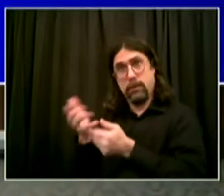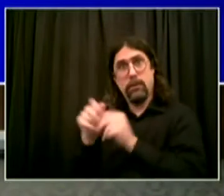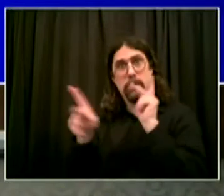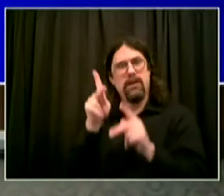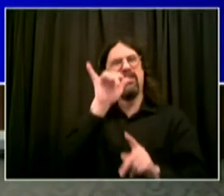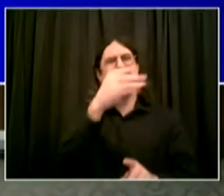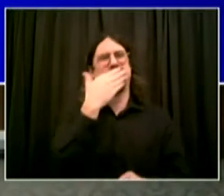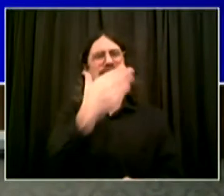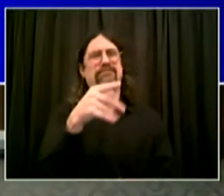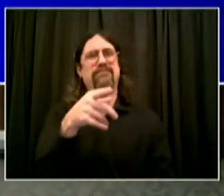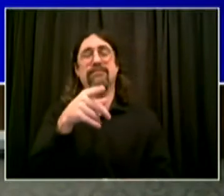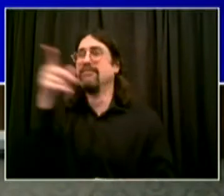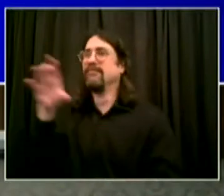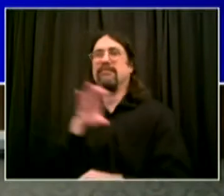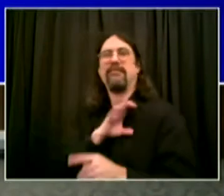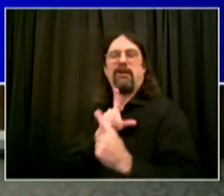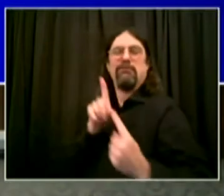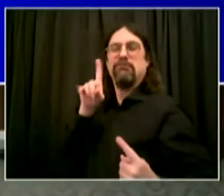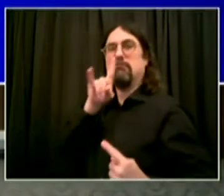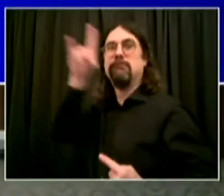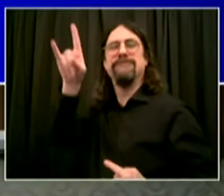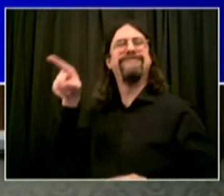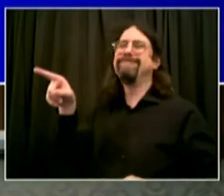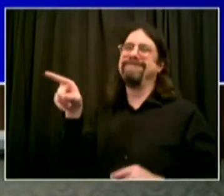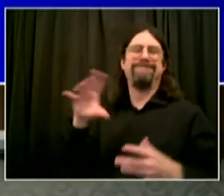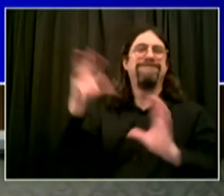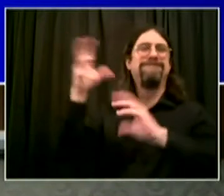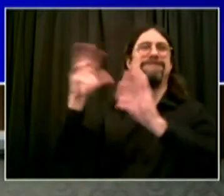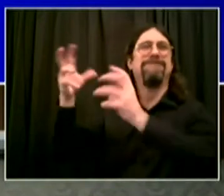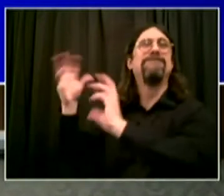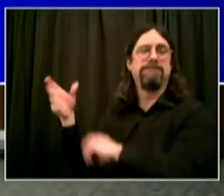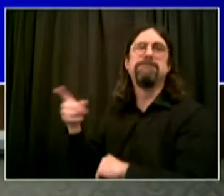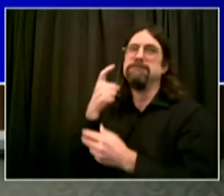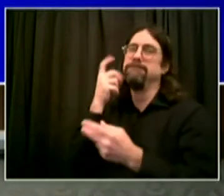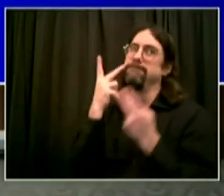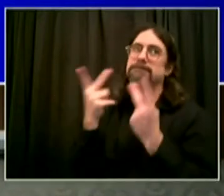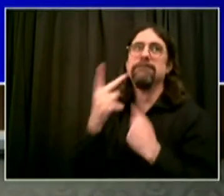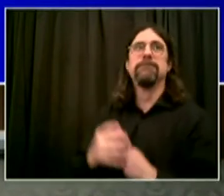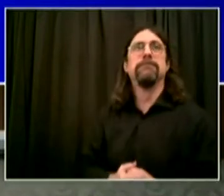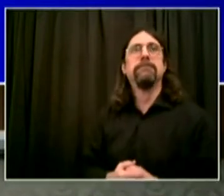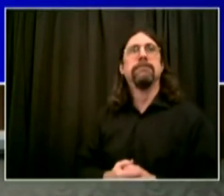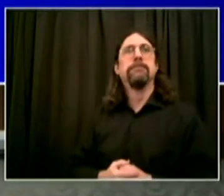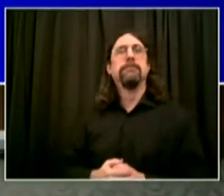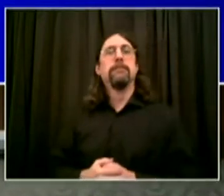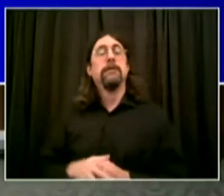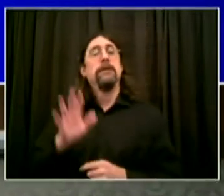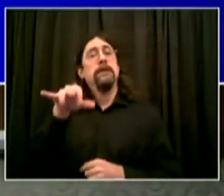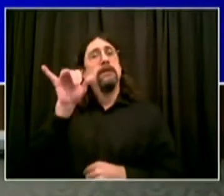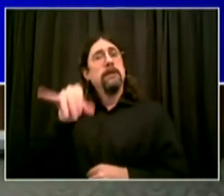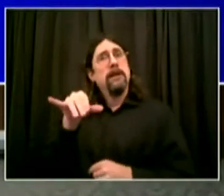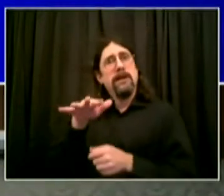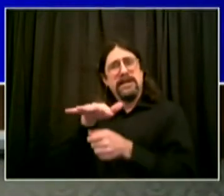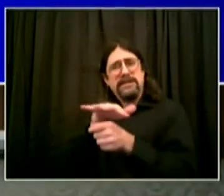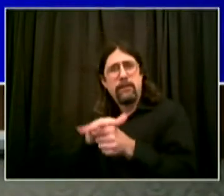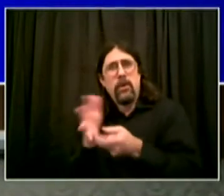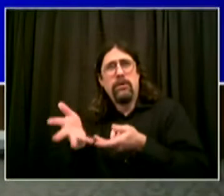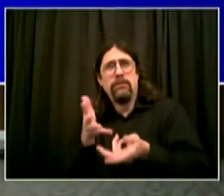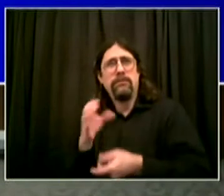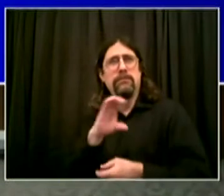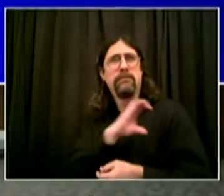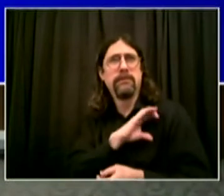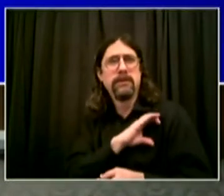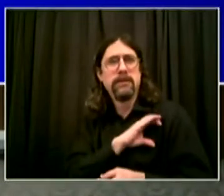be responsive to what a community wants and needs. This is true now as it ever was. And